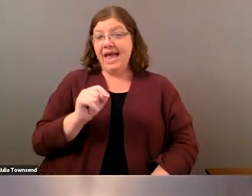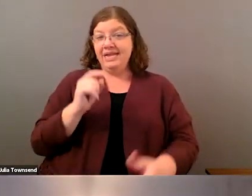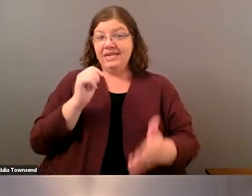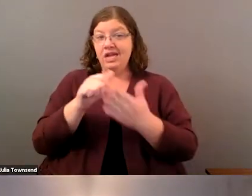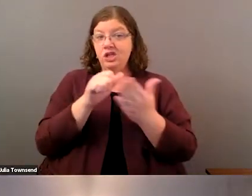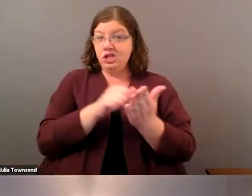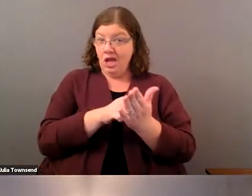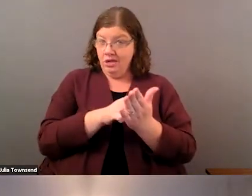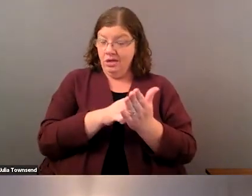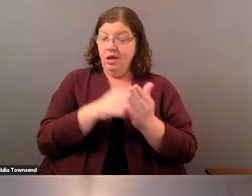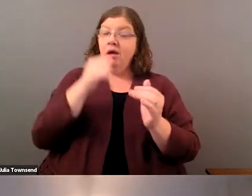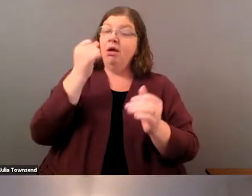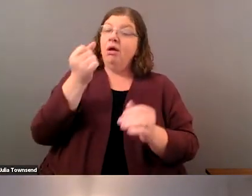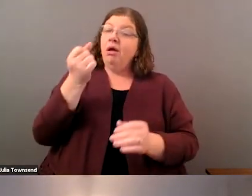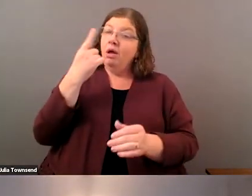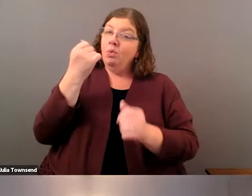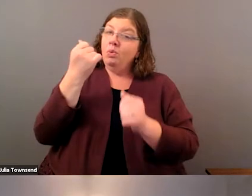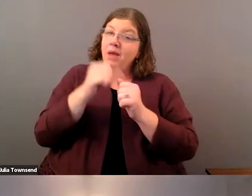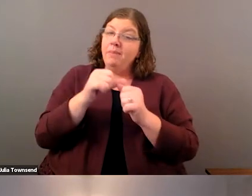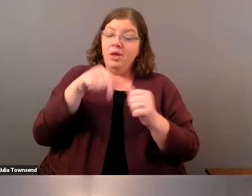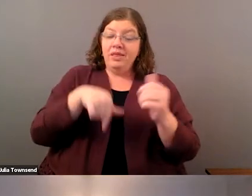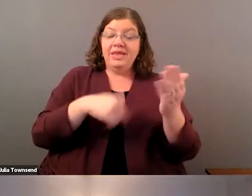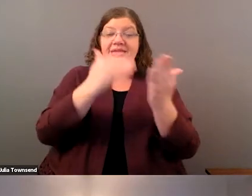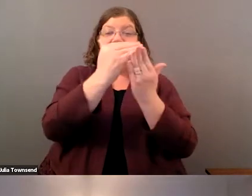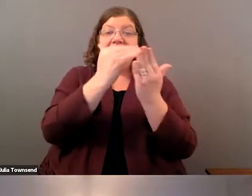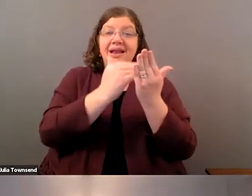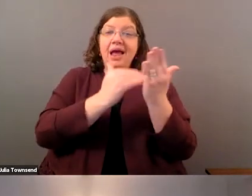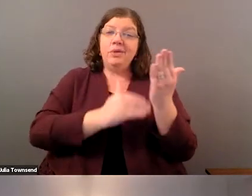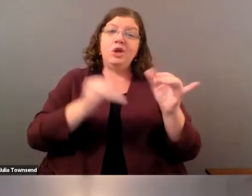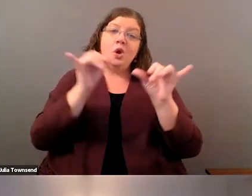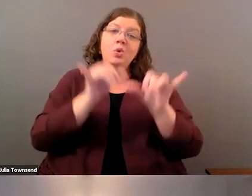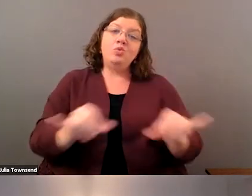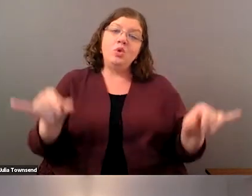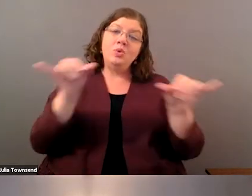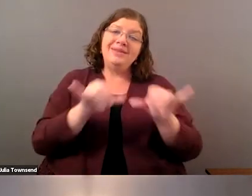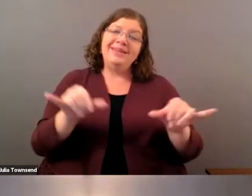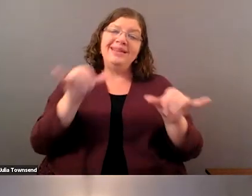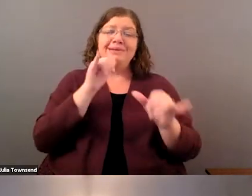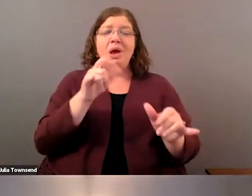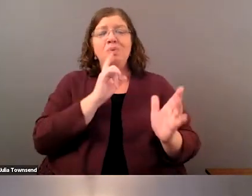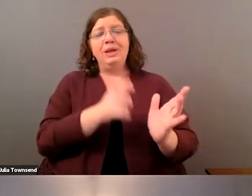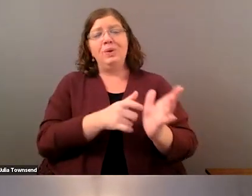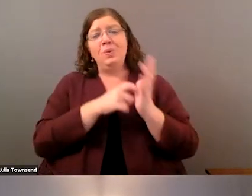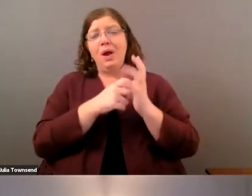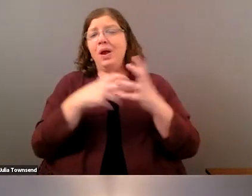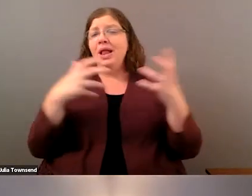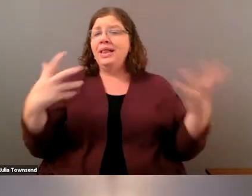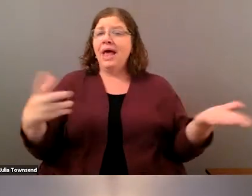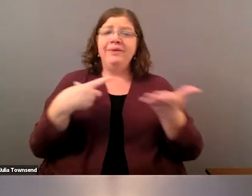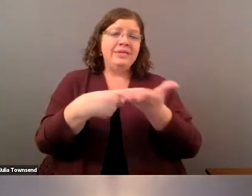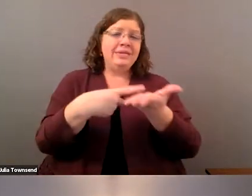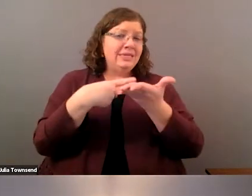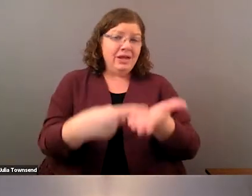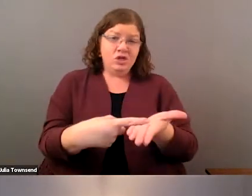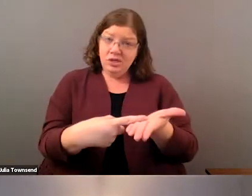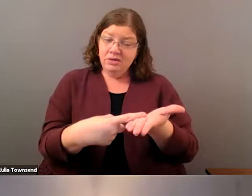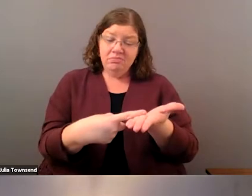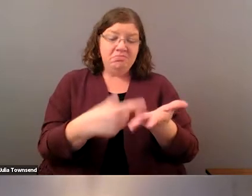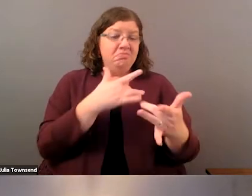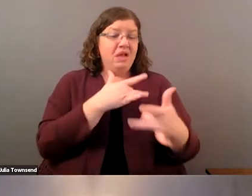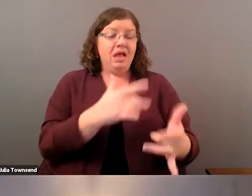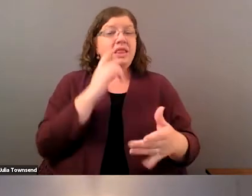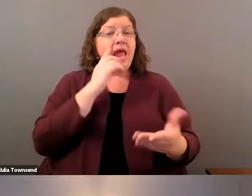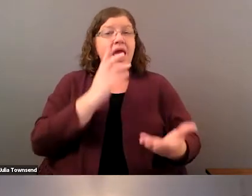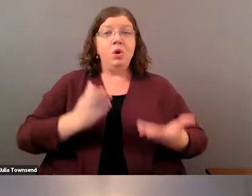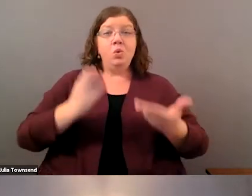that this is the list of items that are routine, not likely to require any additional discussion. They have been recommended